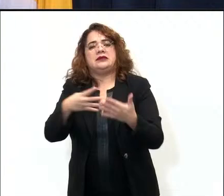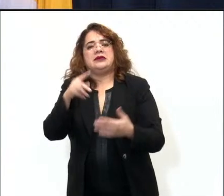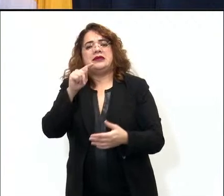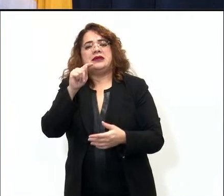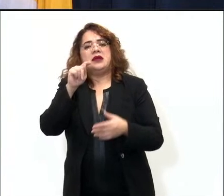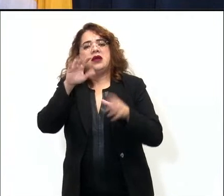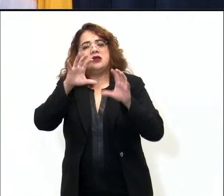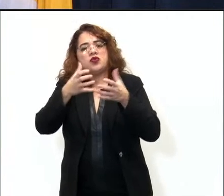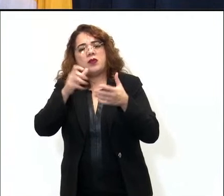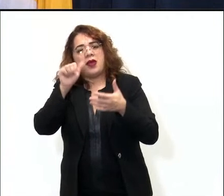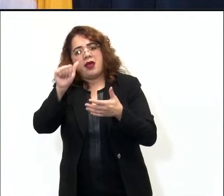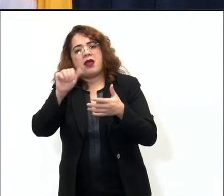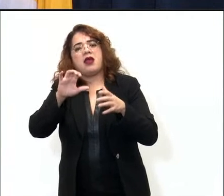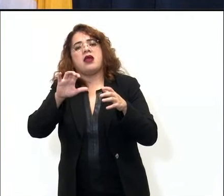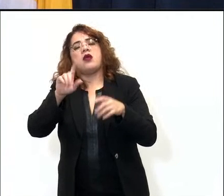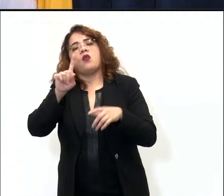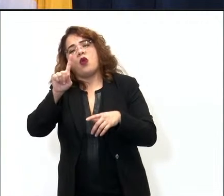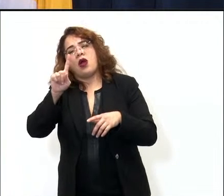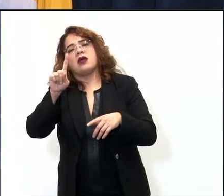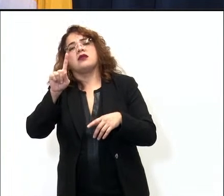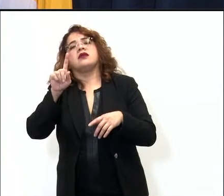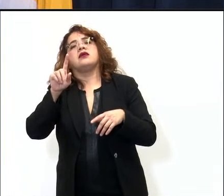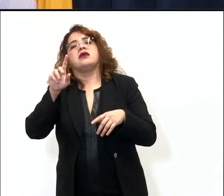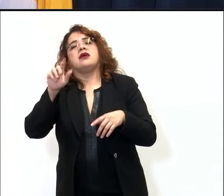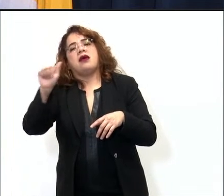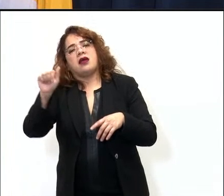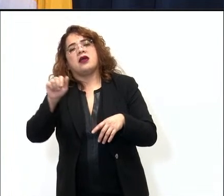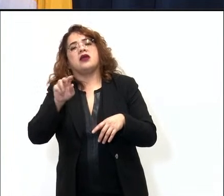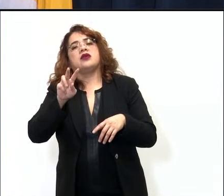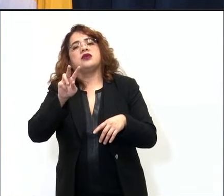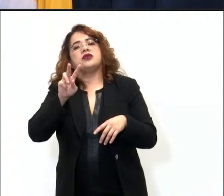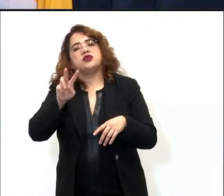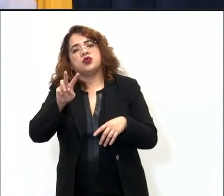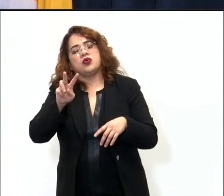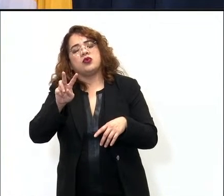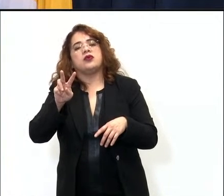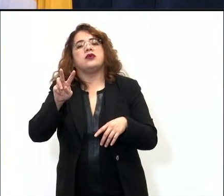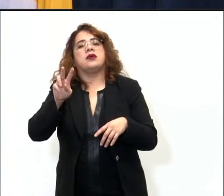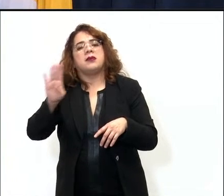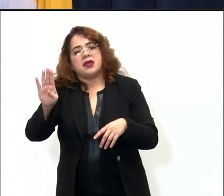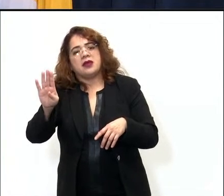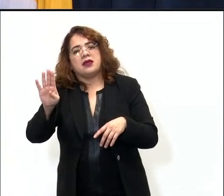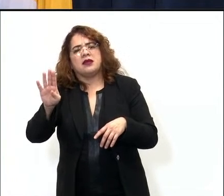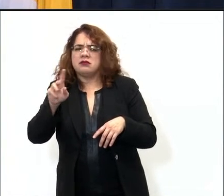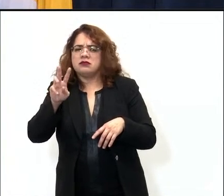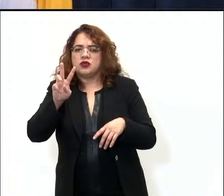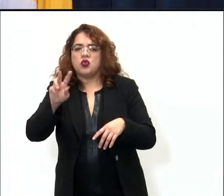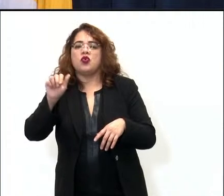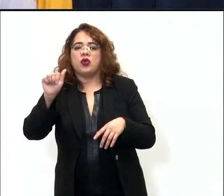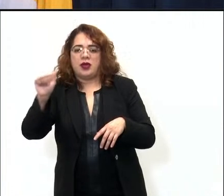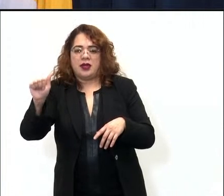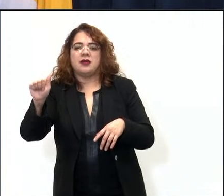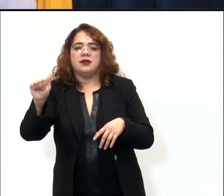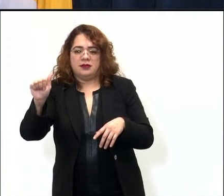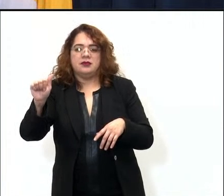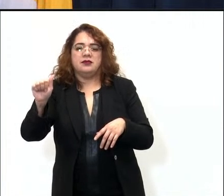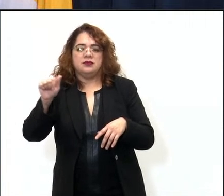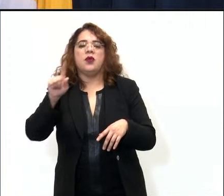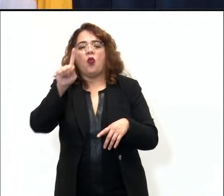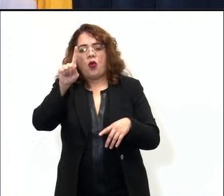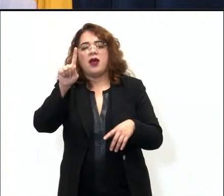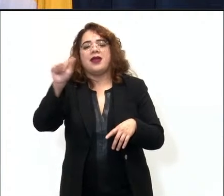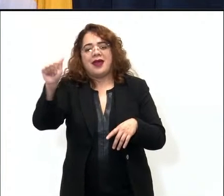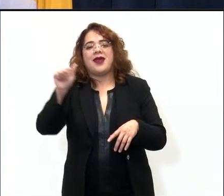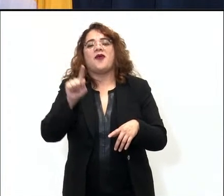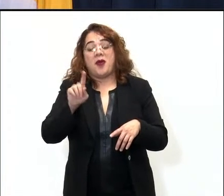for the second dose. In terms of the other vaccine that we have on hand, we are starting healthcare worker clinics